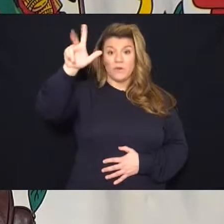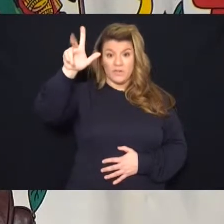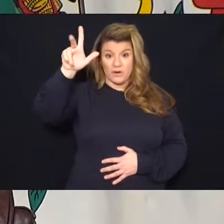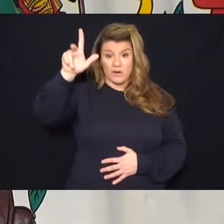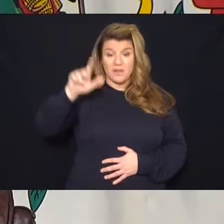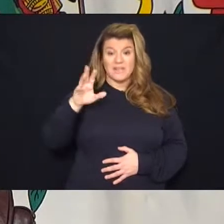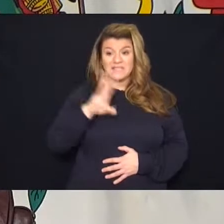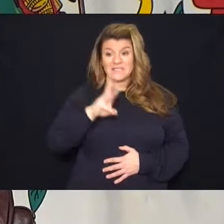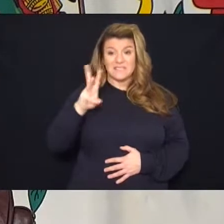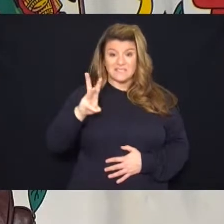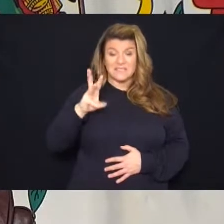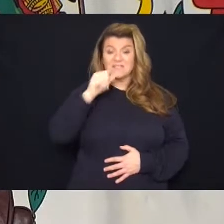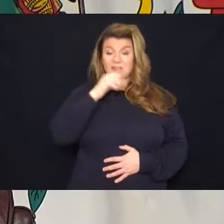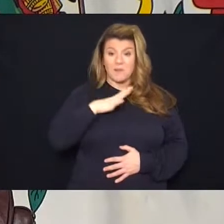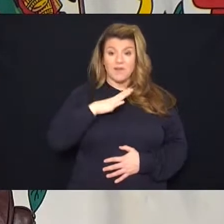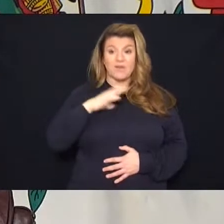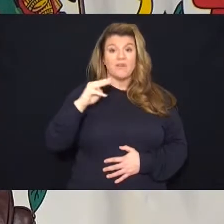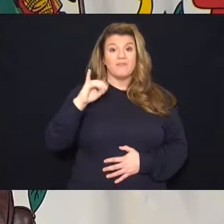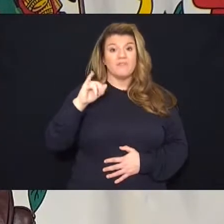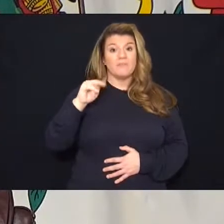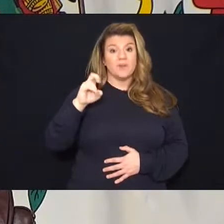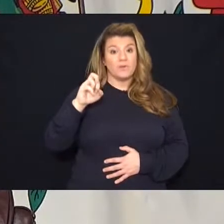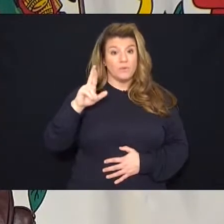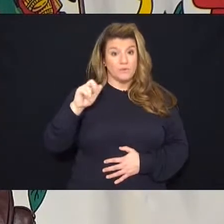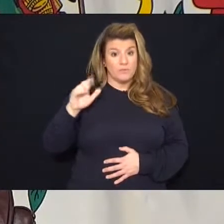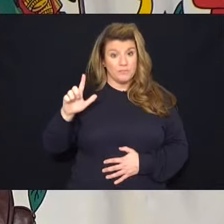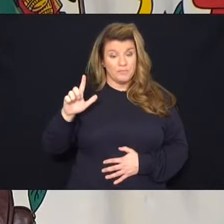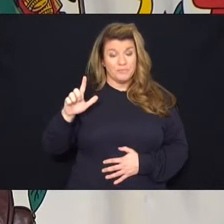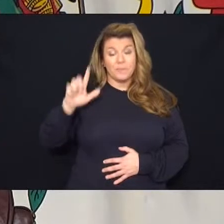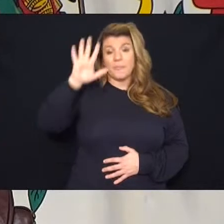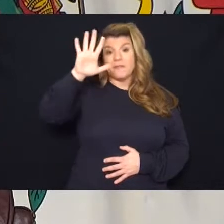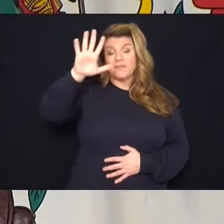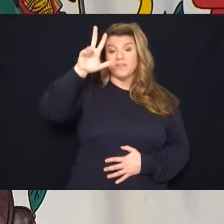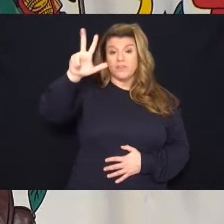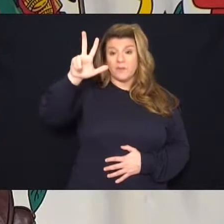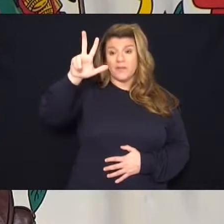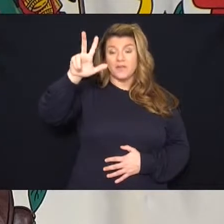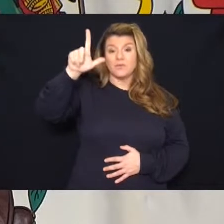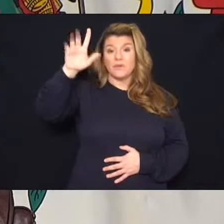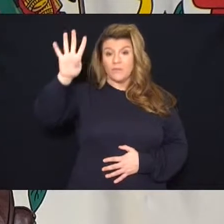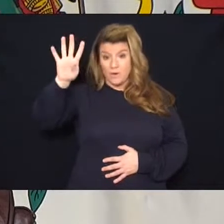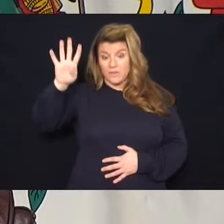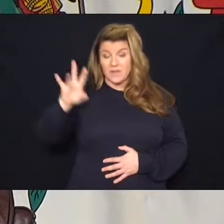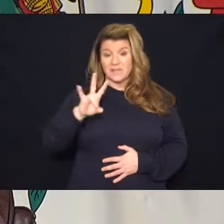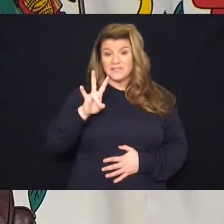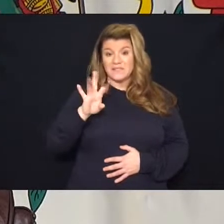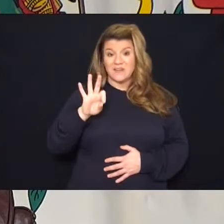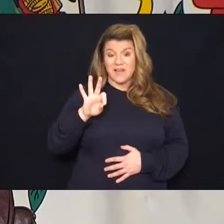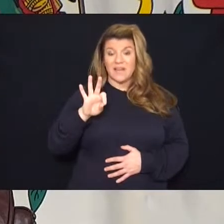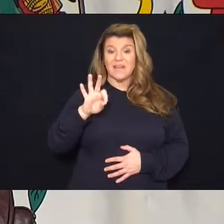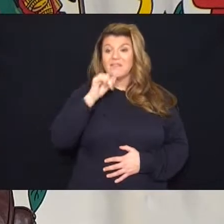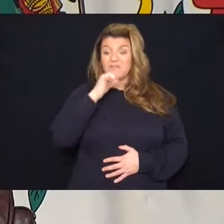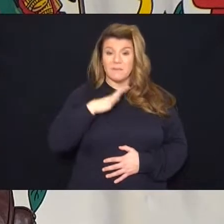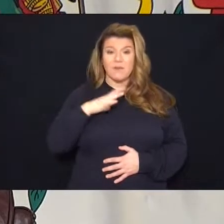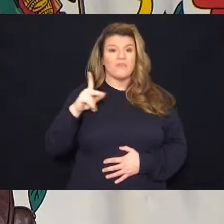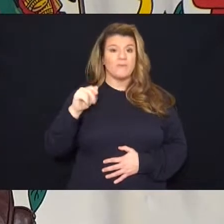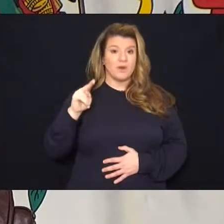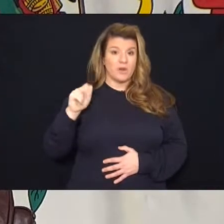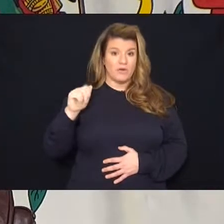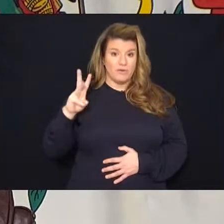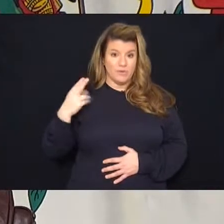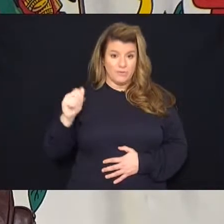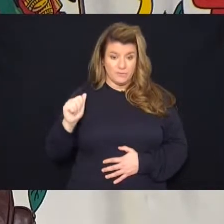death, a 66-year-old female from Mineral County. The 5,324th death, a 79-year-old female from Kanawha